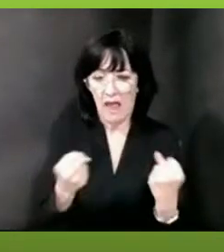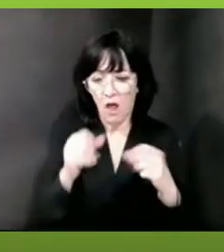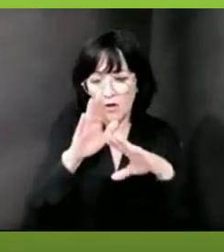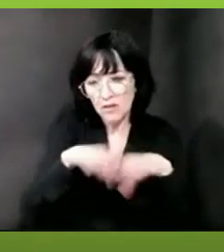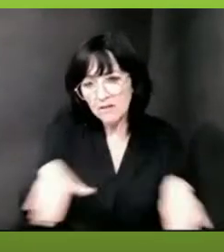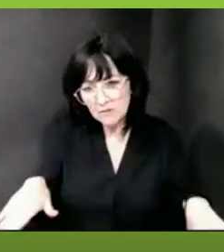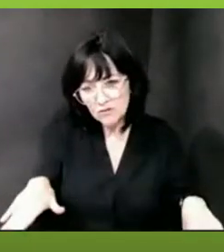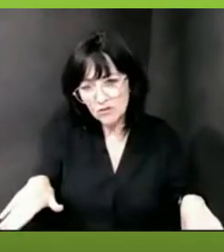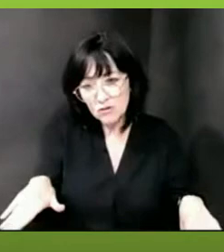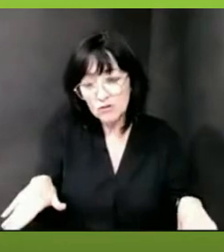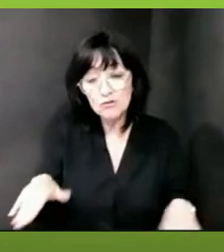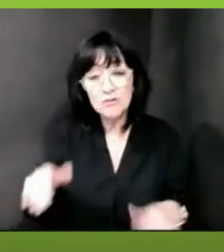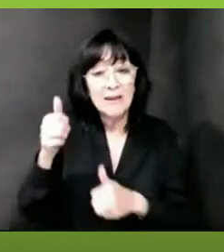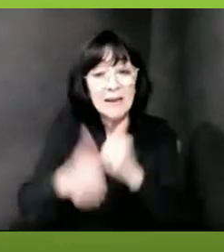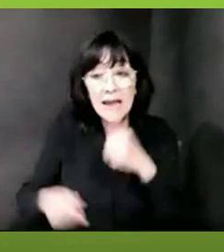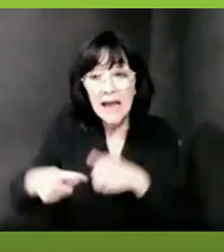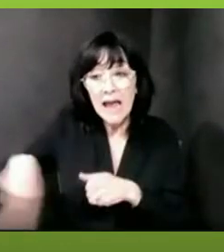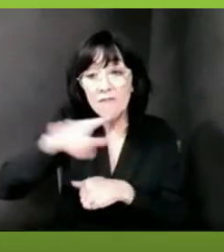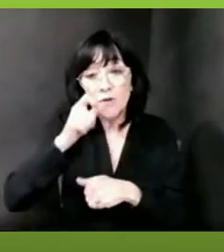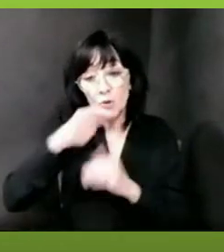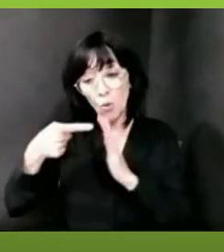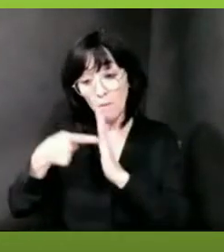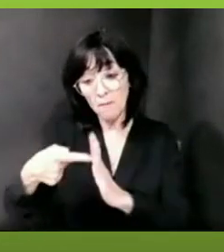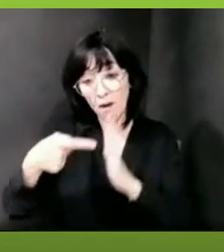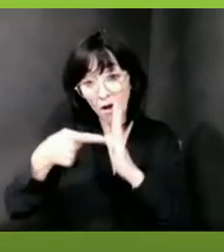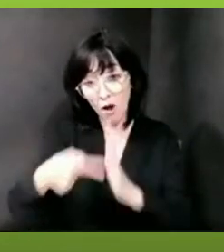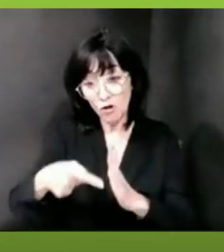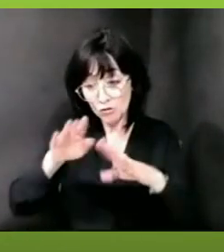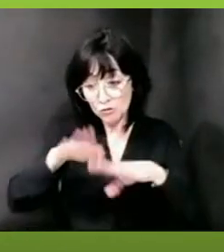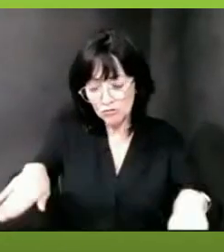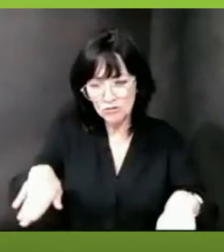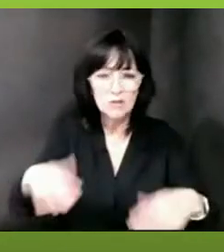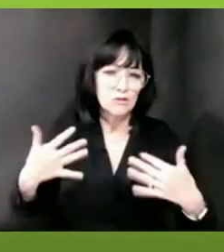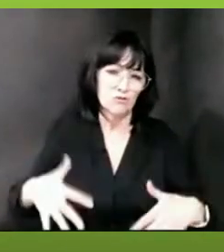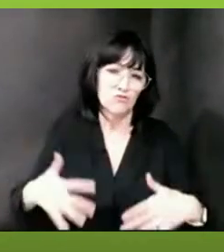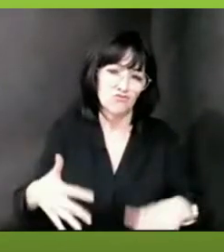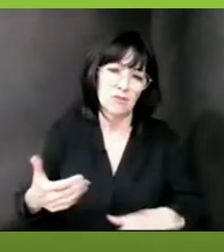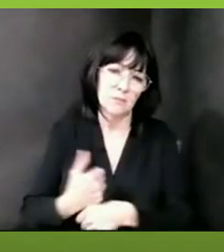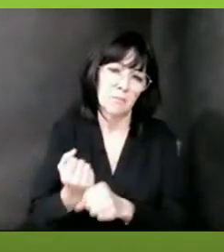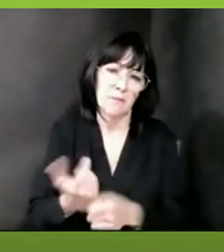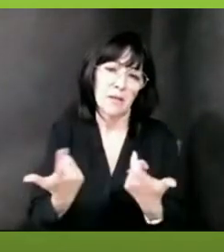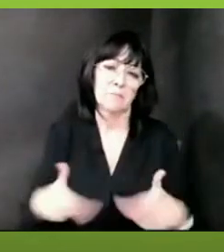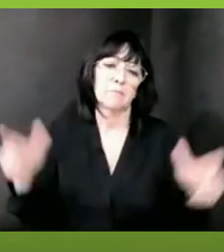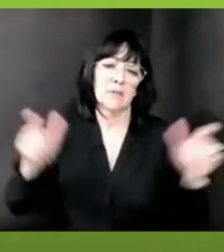model makes a difference. So thanks again so much to this panel for helping us to learn